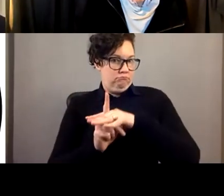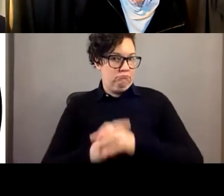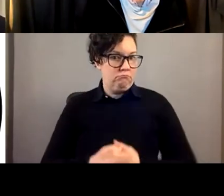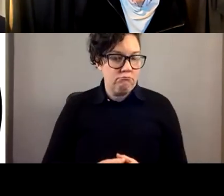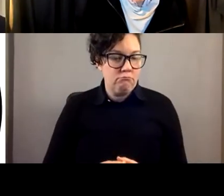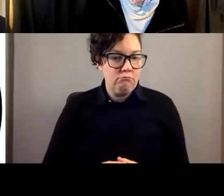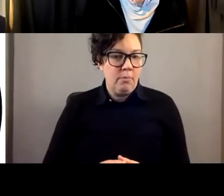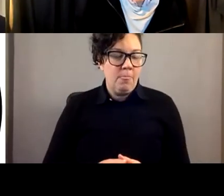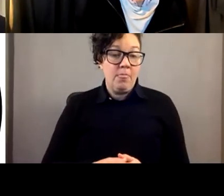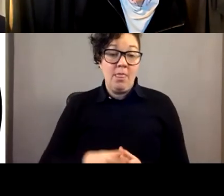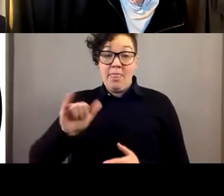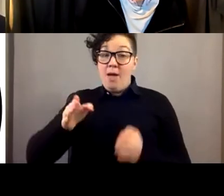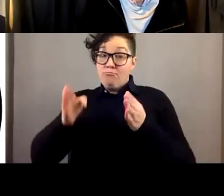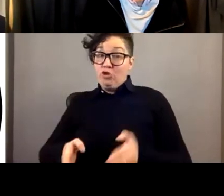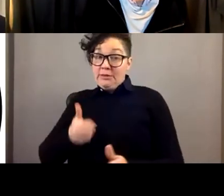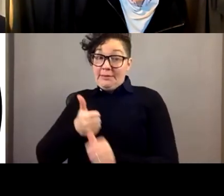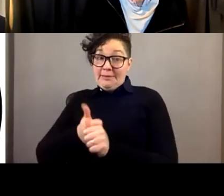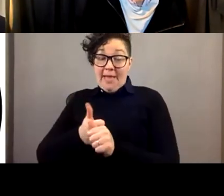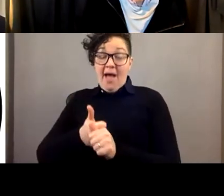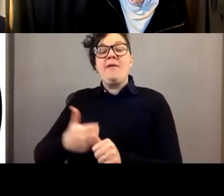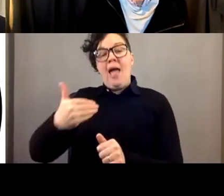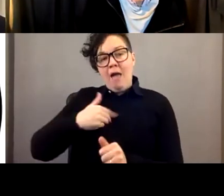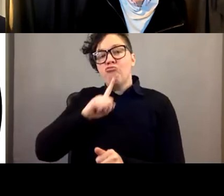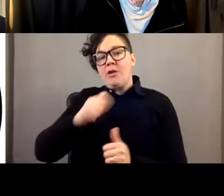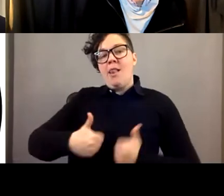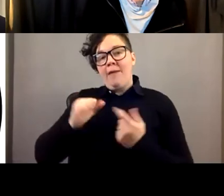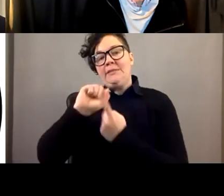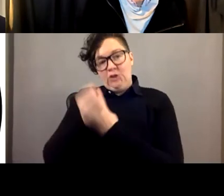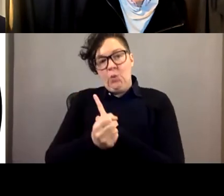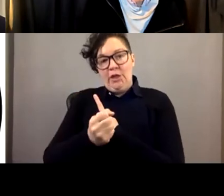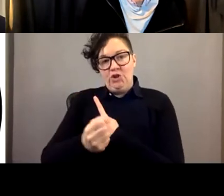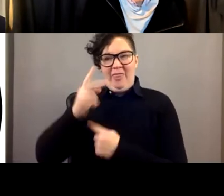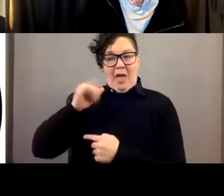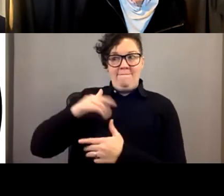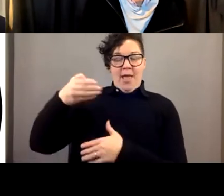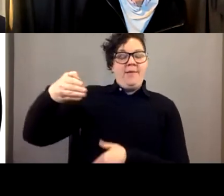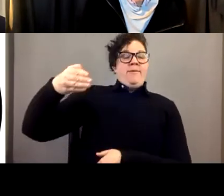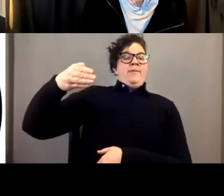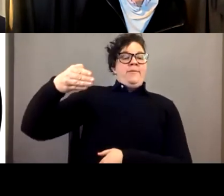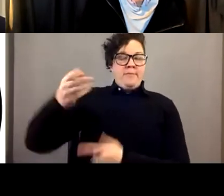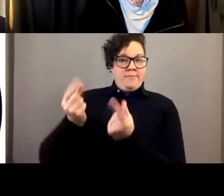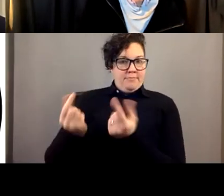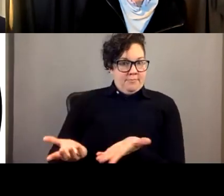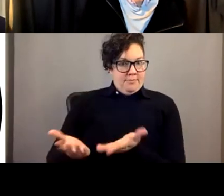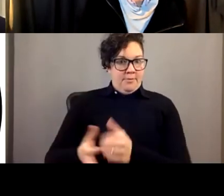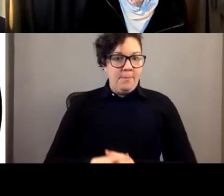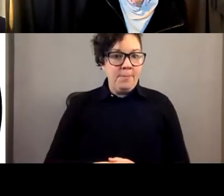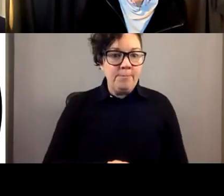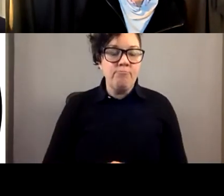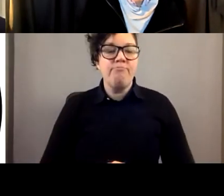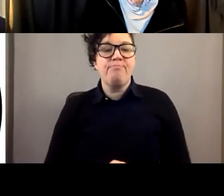who is actually dealing with a real life situation like this. Yeah, and so whatever I say, I'm sure would